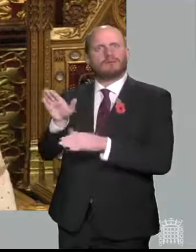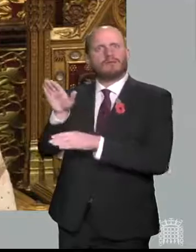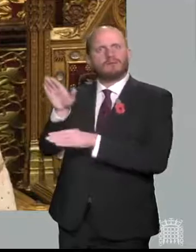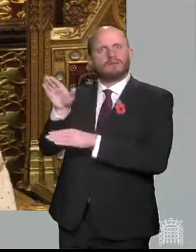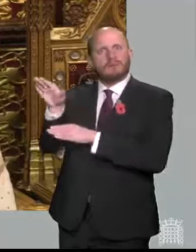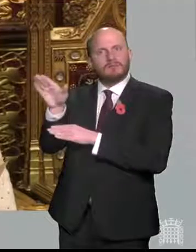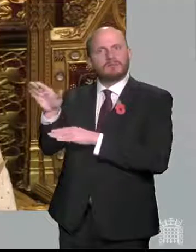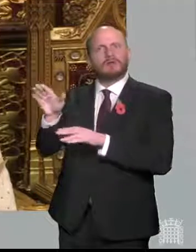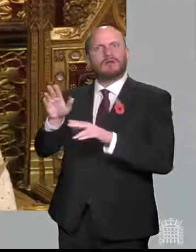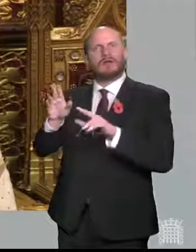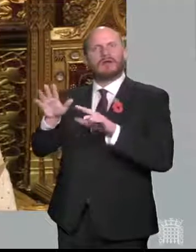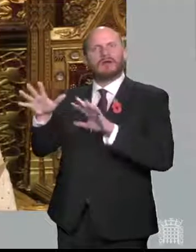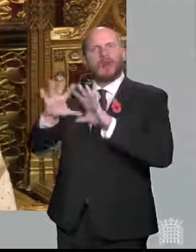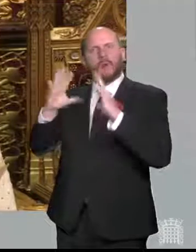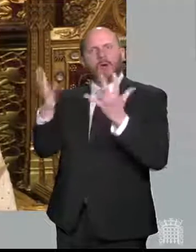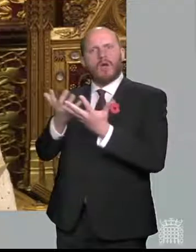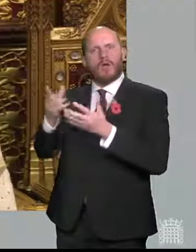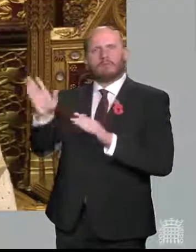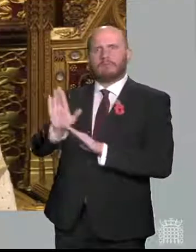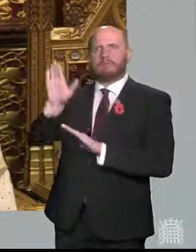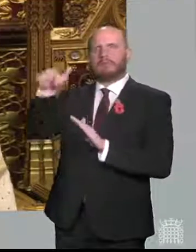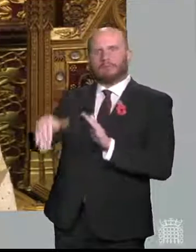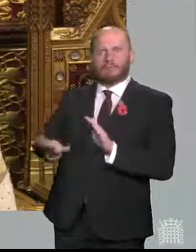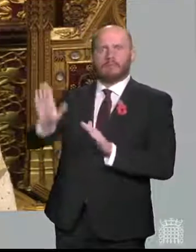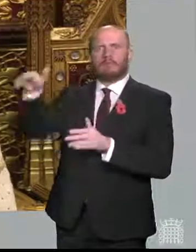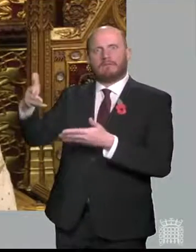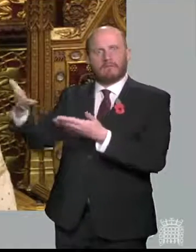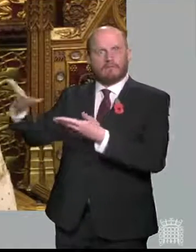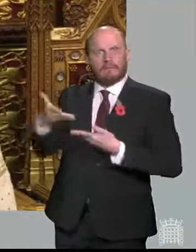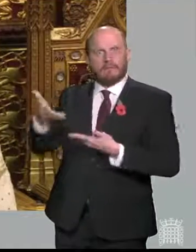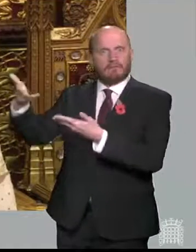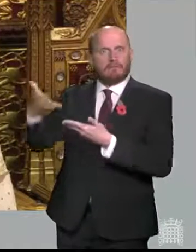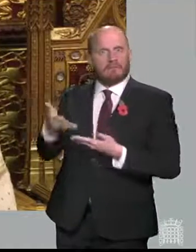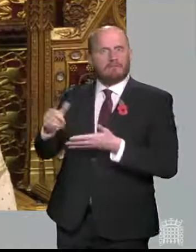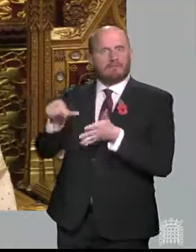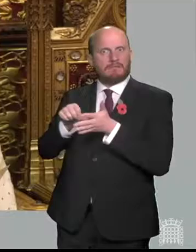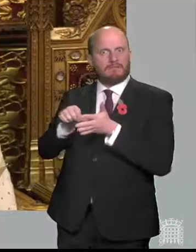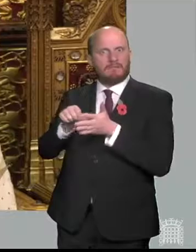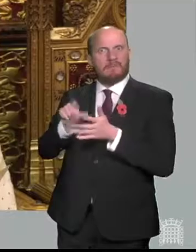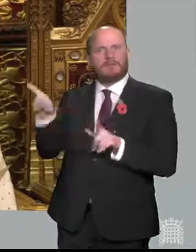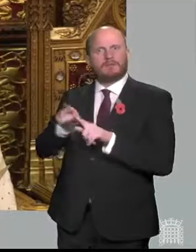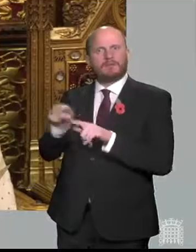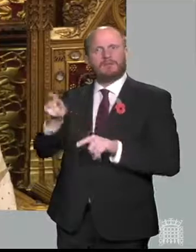volatile international energy markets and hostile foreign regimes.